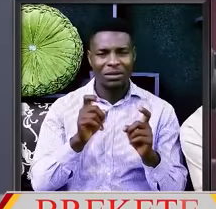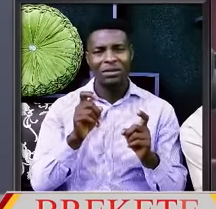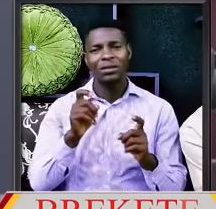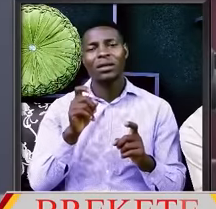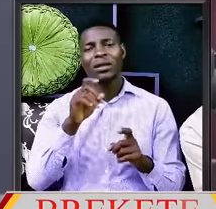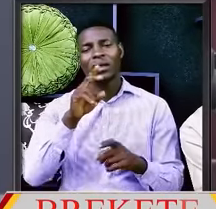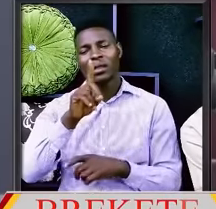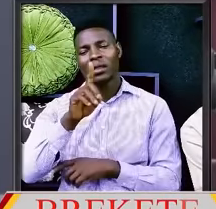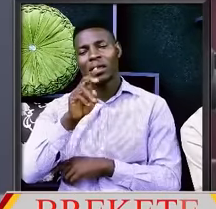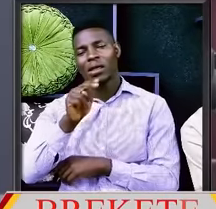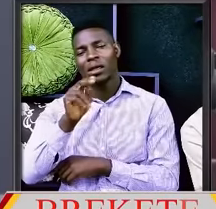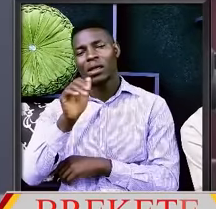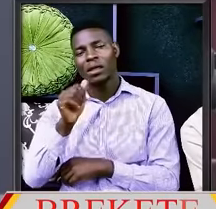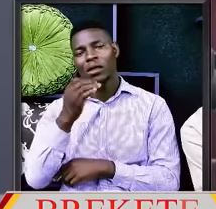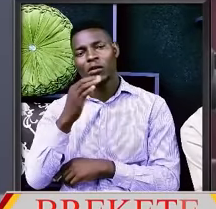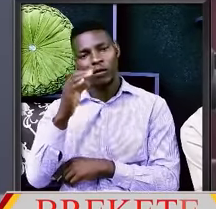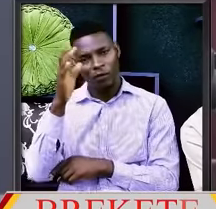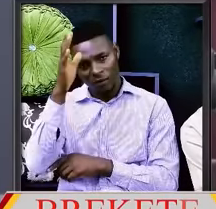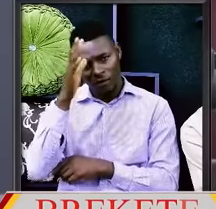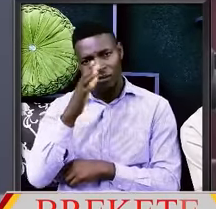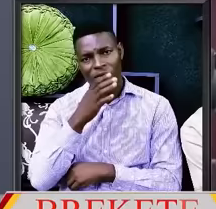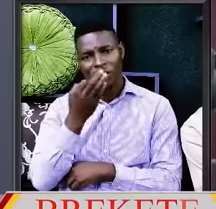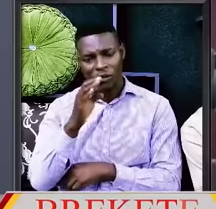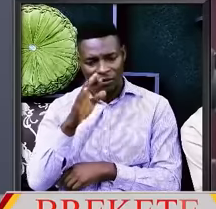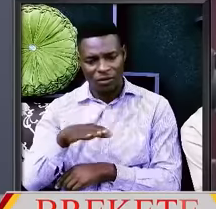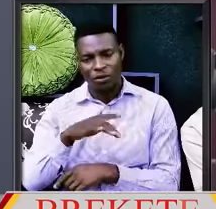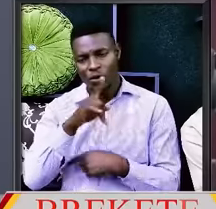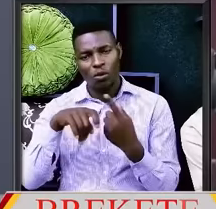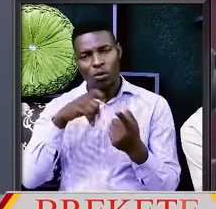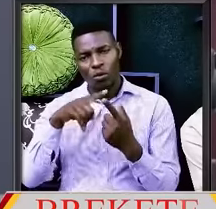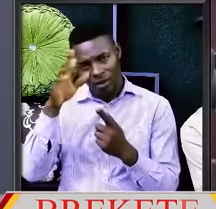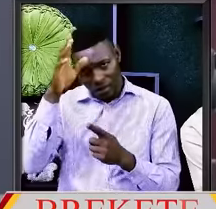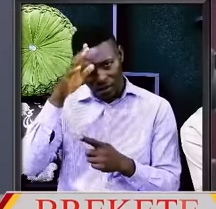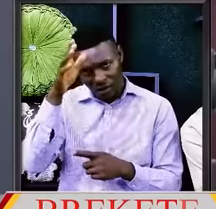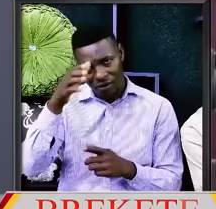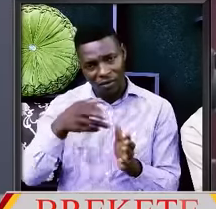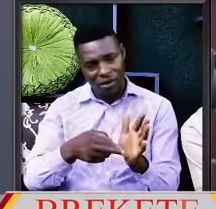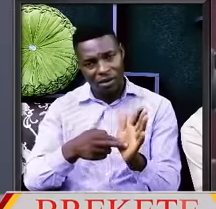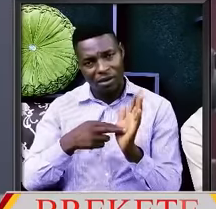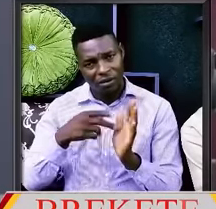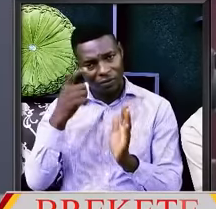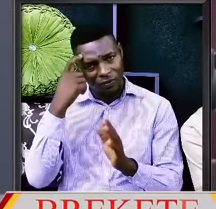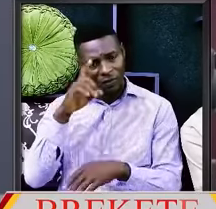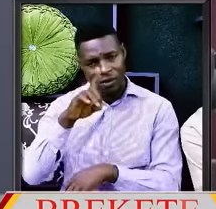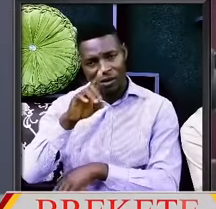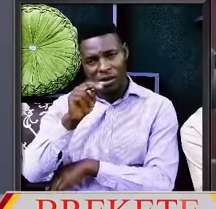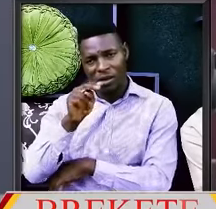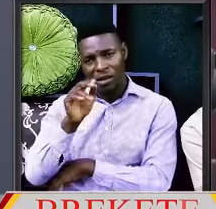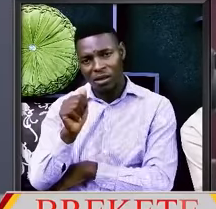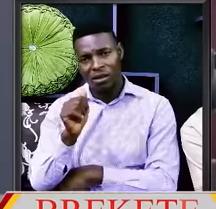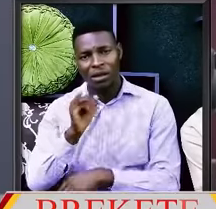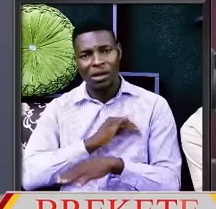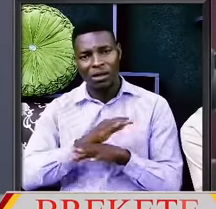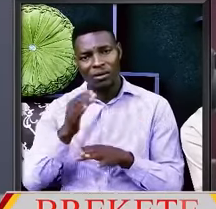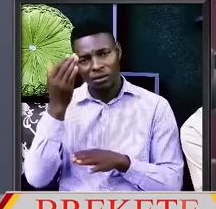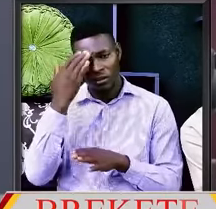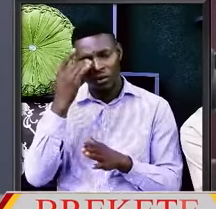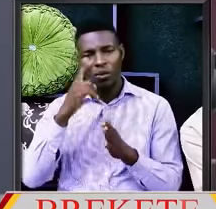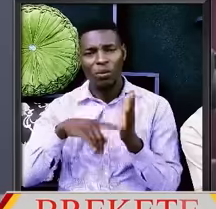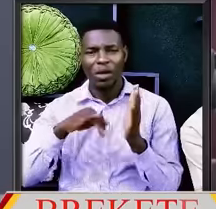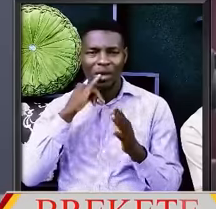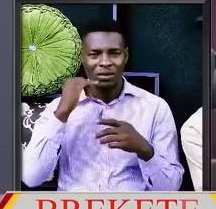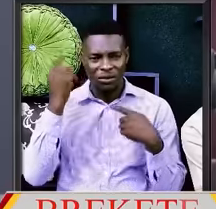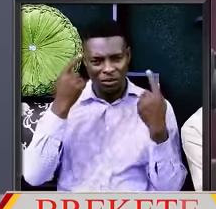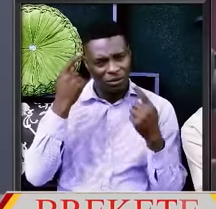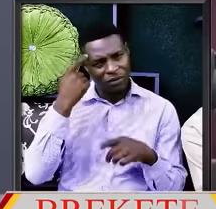paternity of a child when the grandfather is requesting for the DNA. I don't understand what is going on with us, we Nigerians. We're too